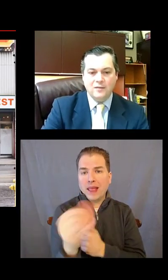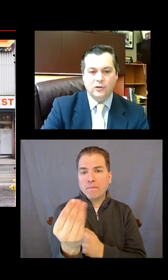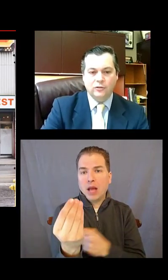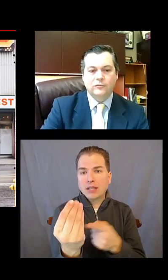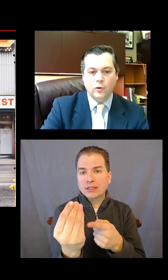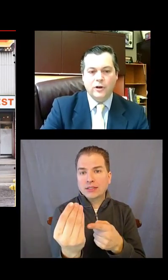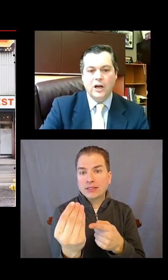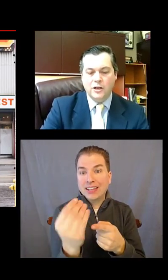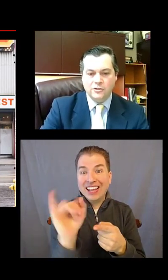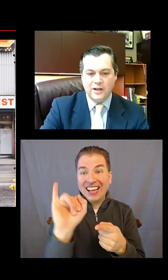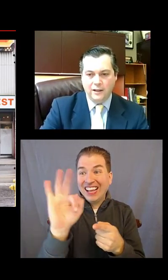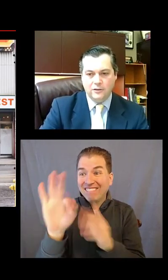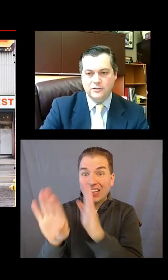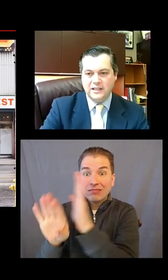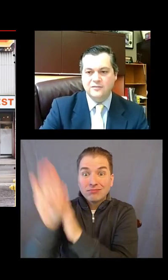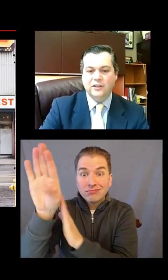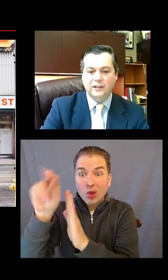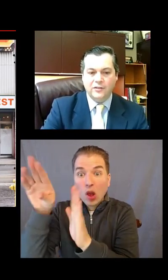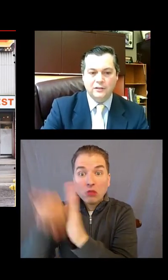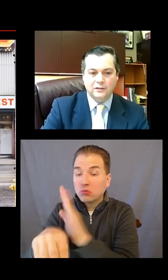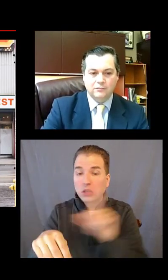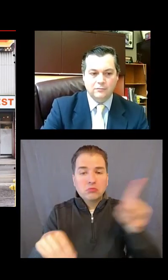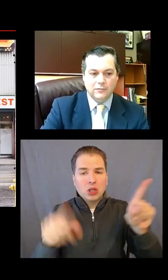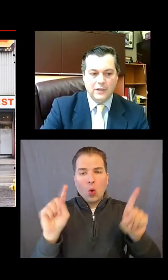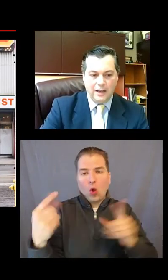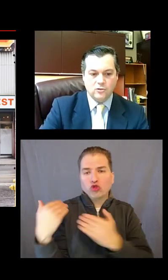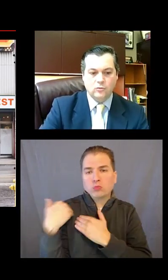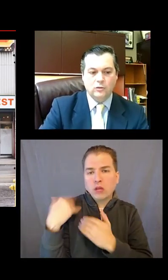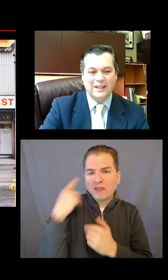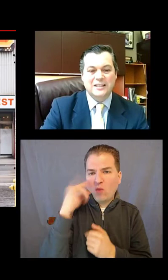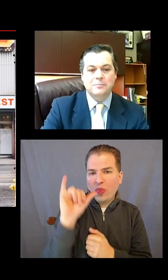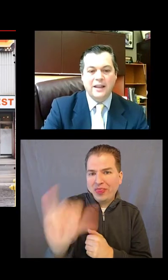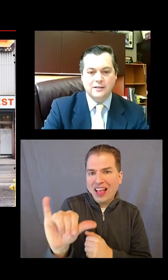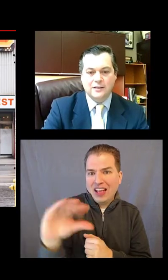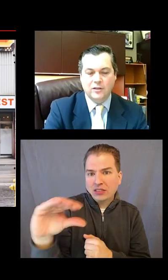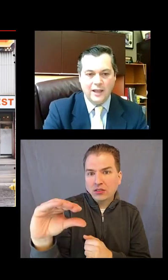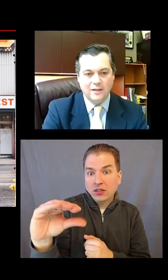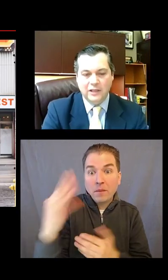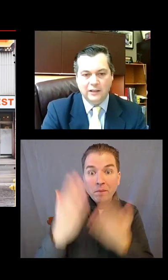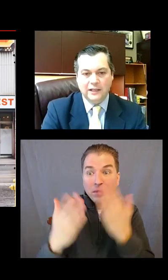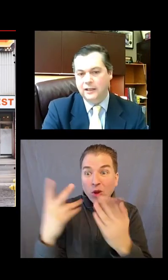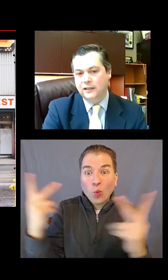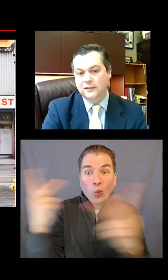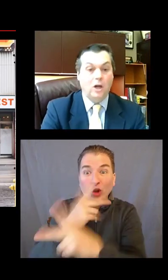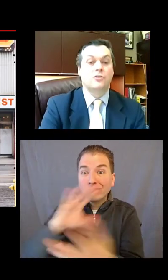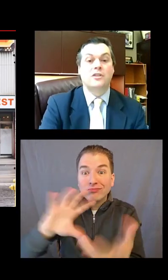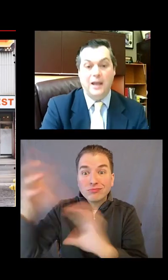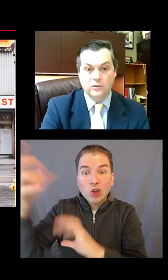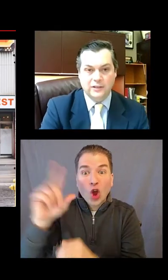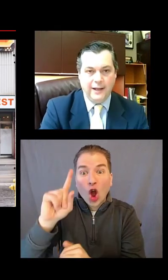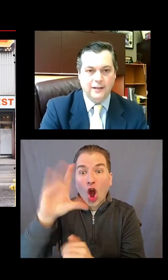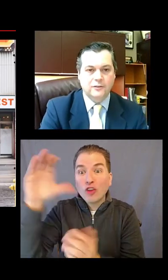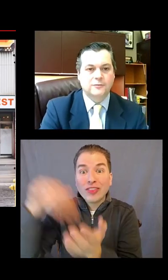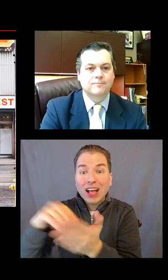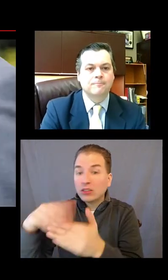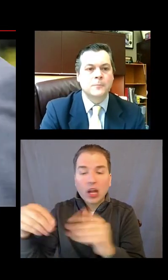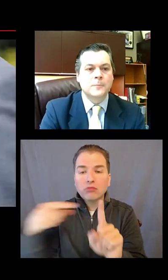only liable for $100, even if the actual expense of the liability is